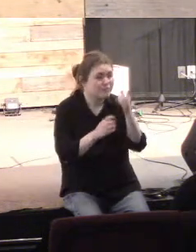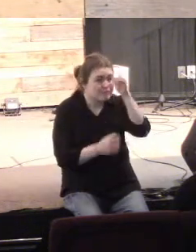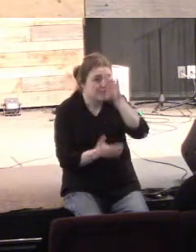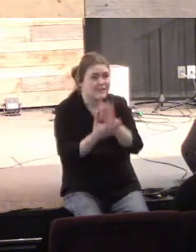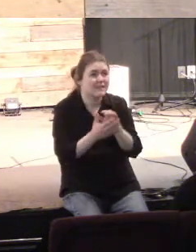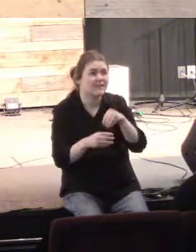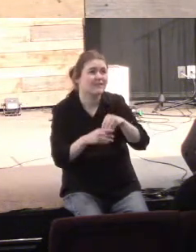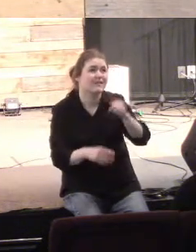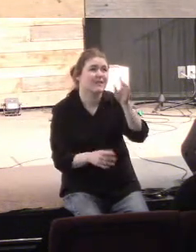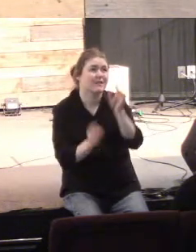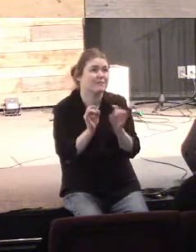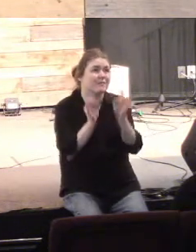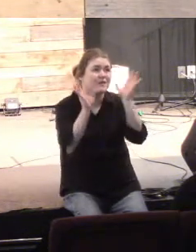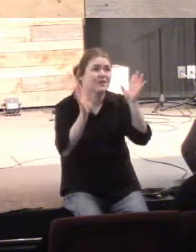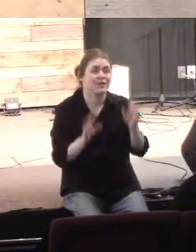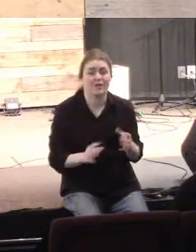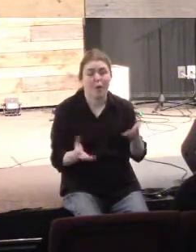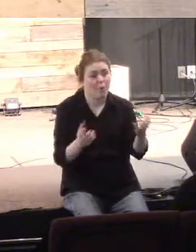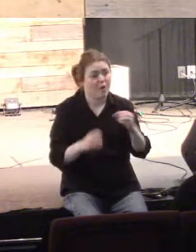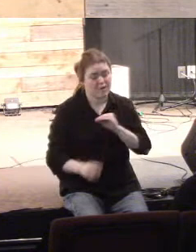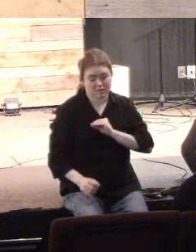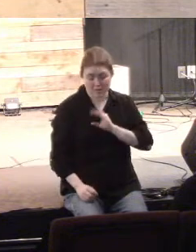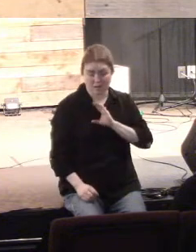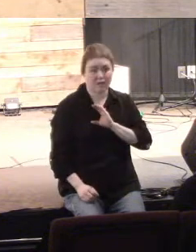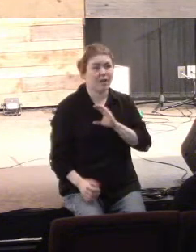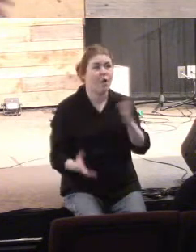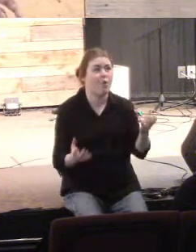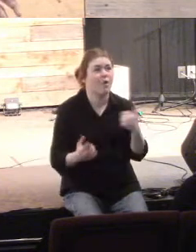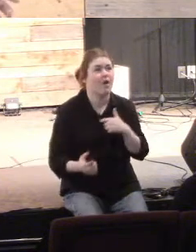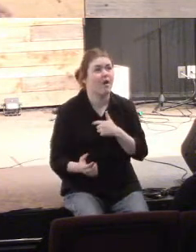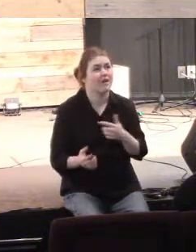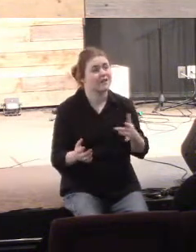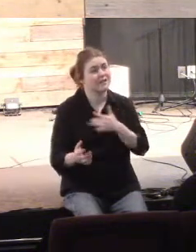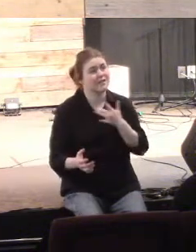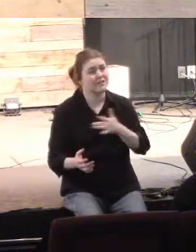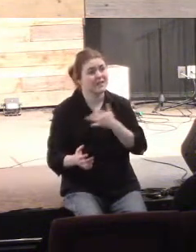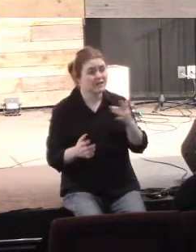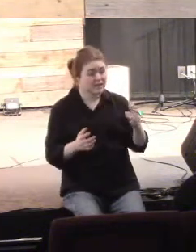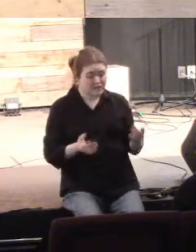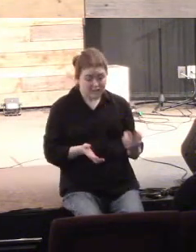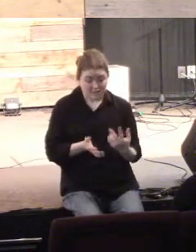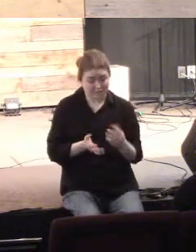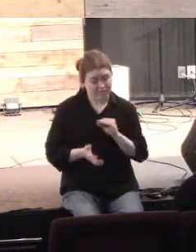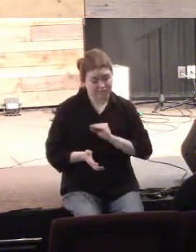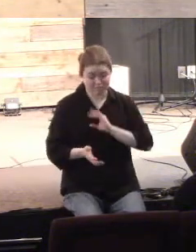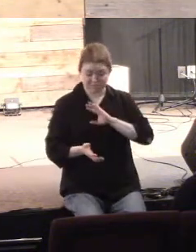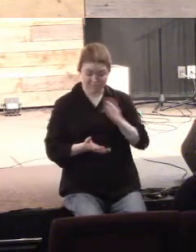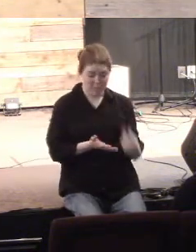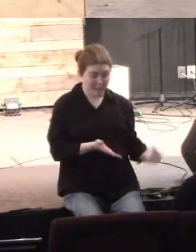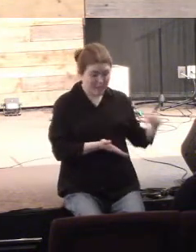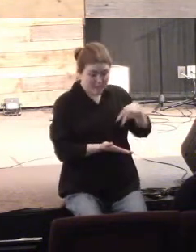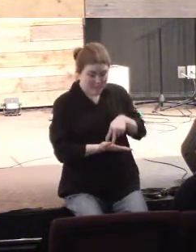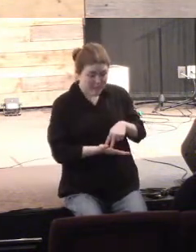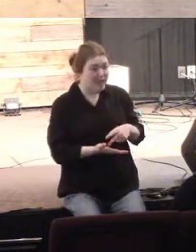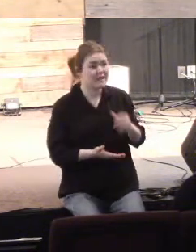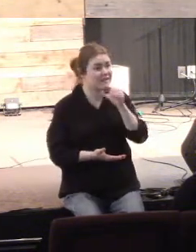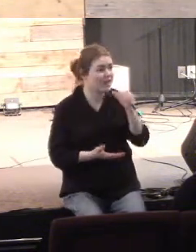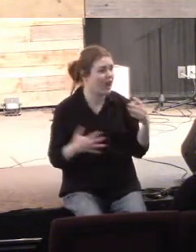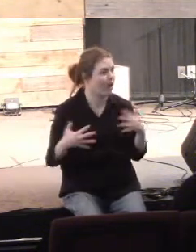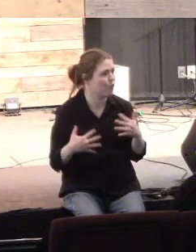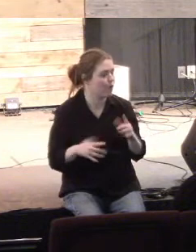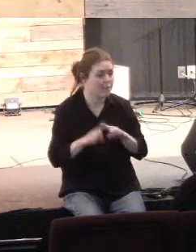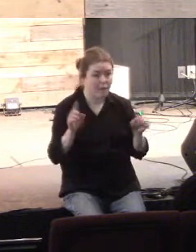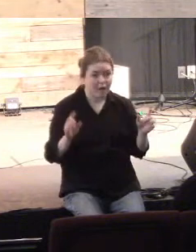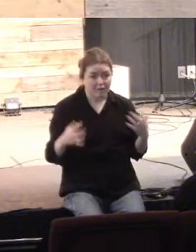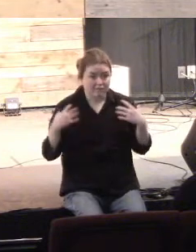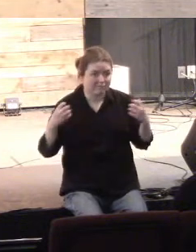wants us to be encouraged, wants us to feel built up, wants us to rise up, wants us to be not weary but energized,